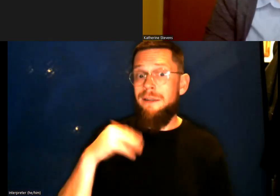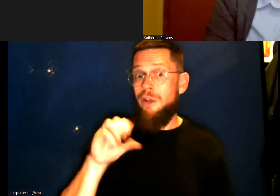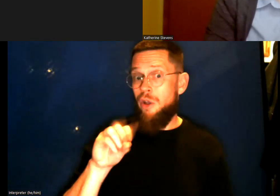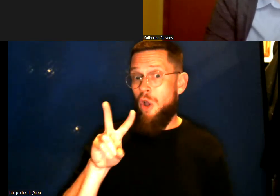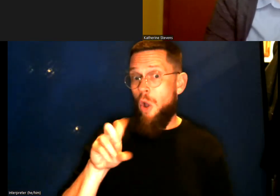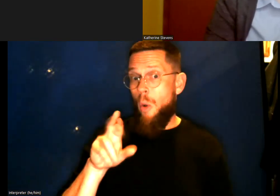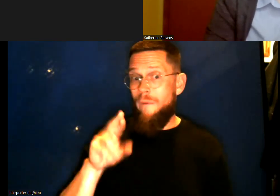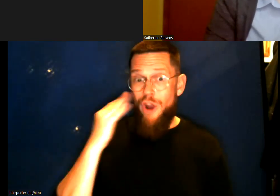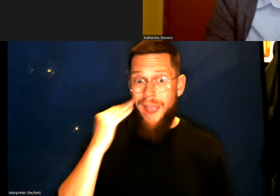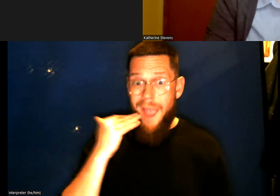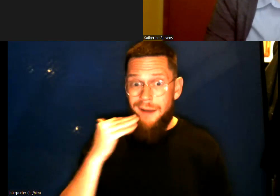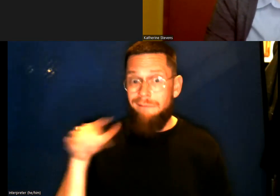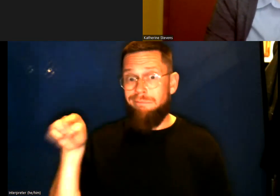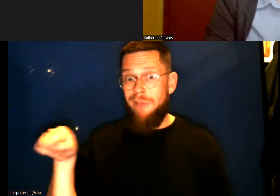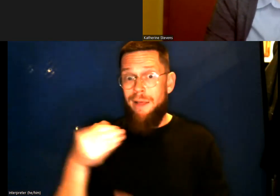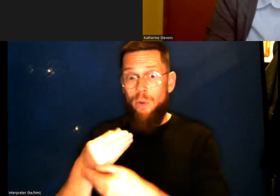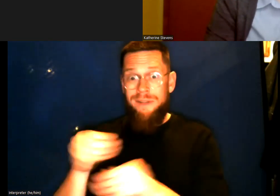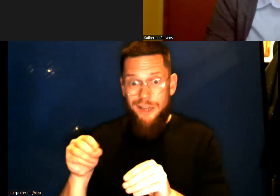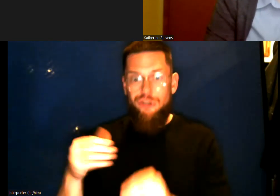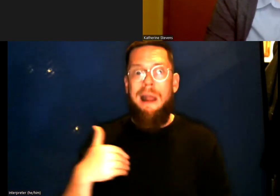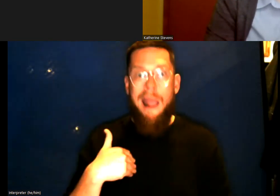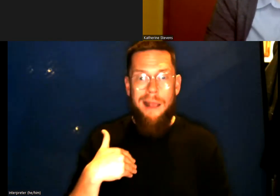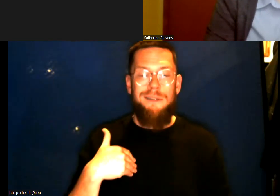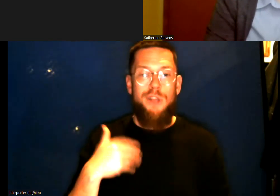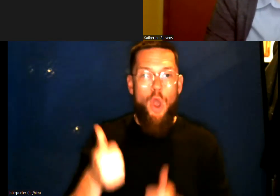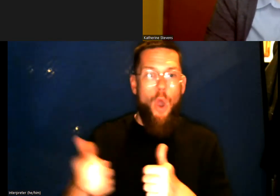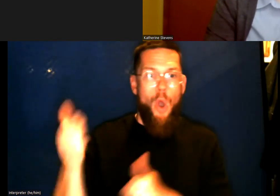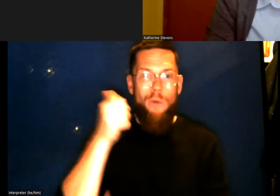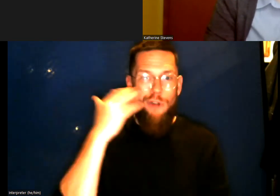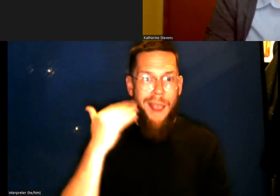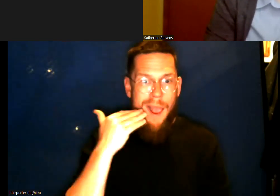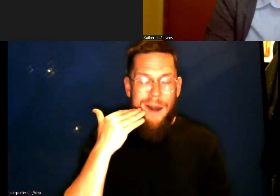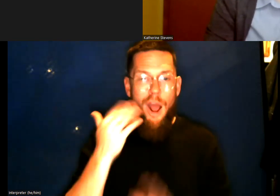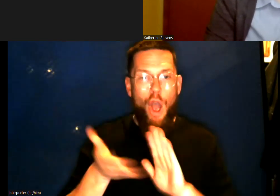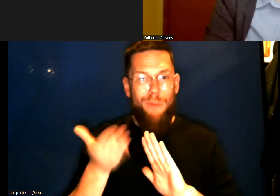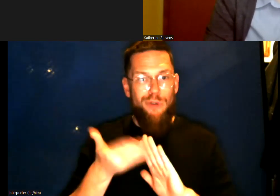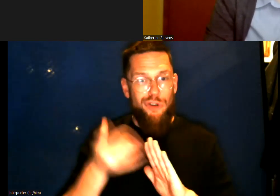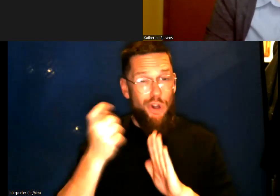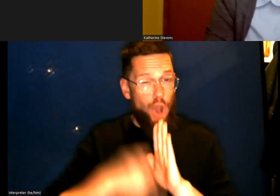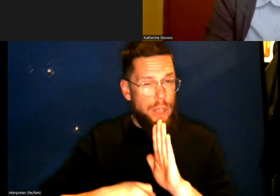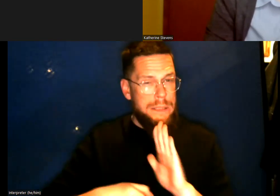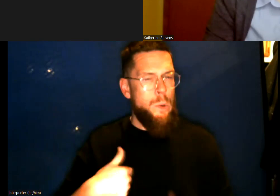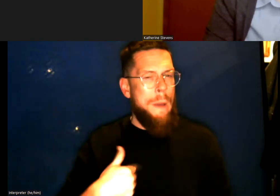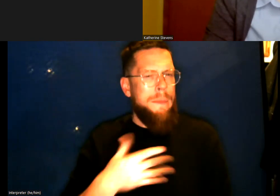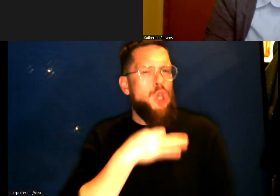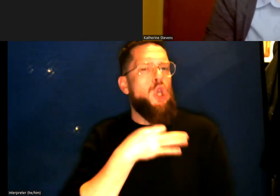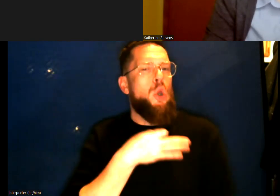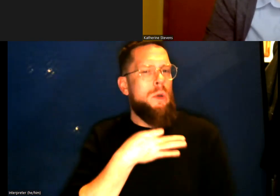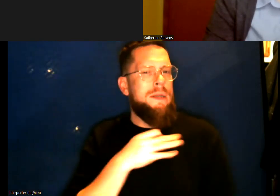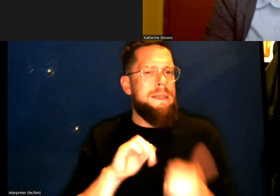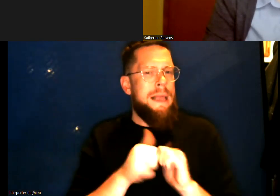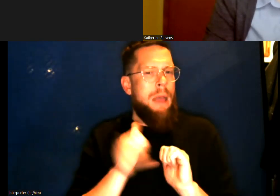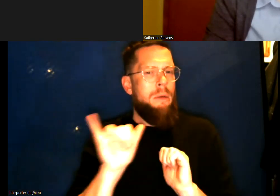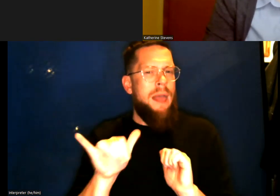the organization has overhead operational costs. And I'm wondering how that might factor into how we sort of spell